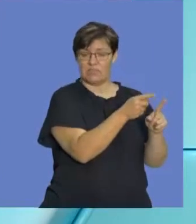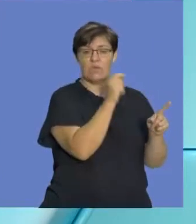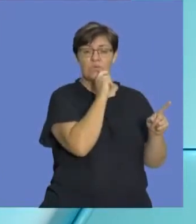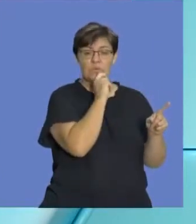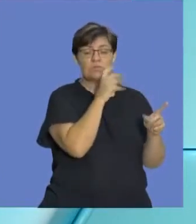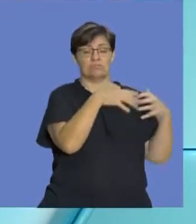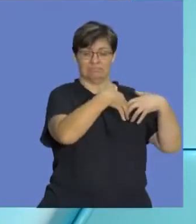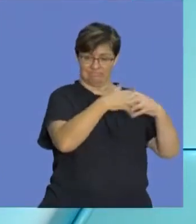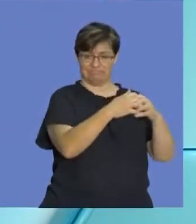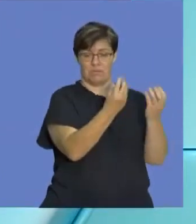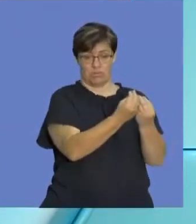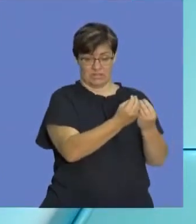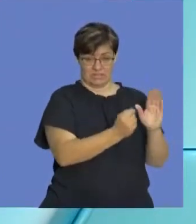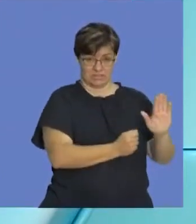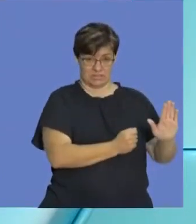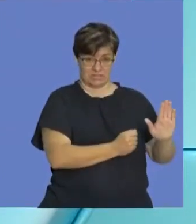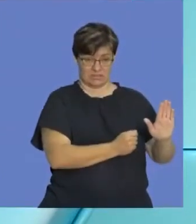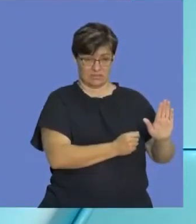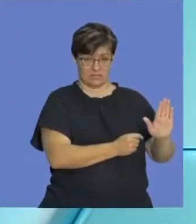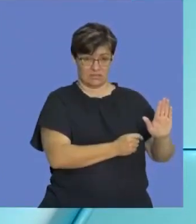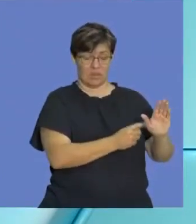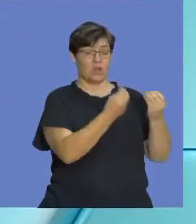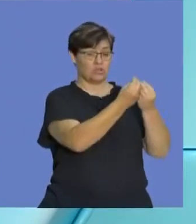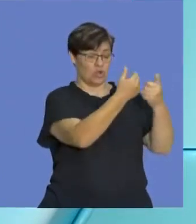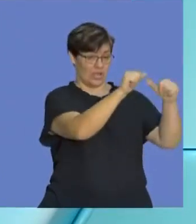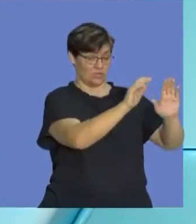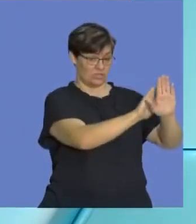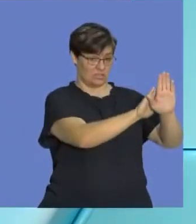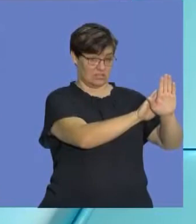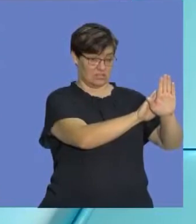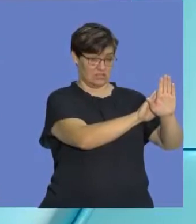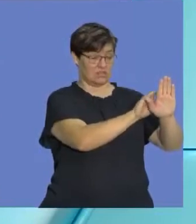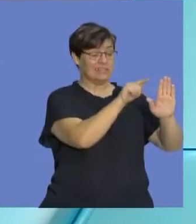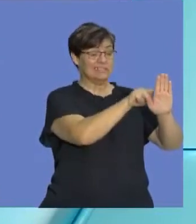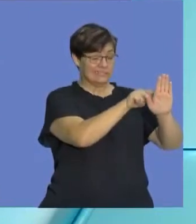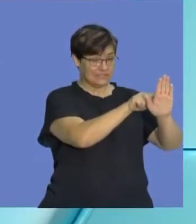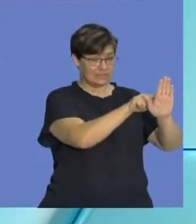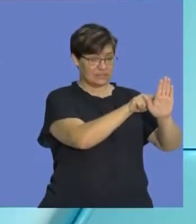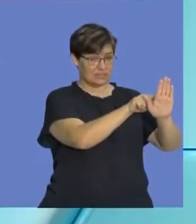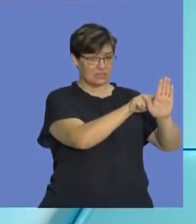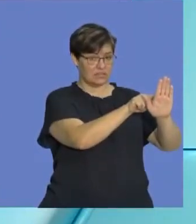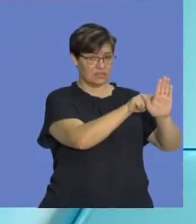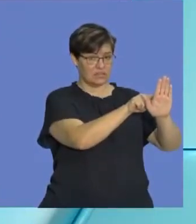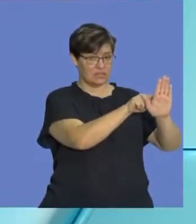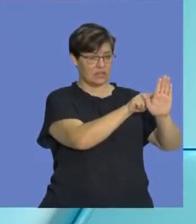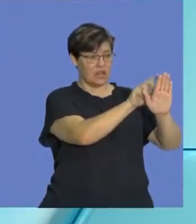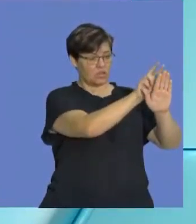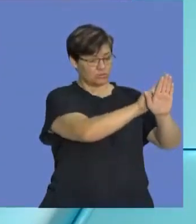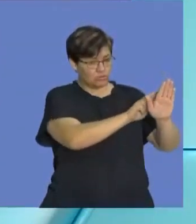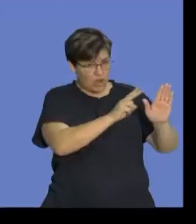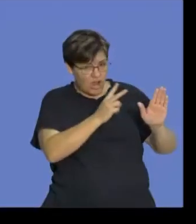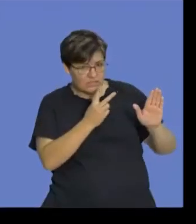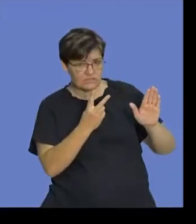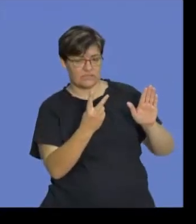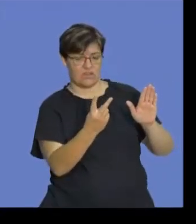product. There's my stock account. That stock account will then be transferred to